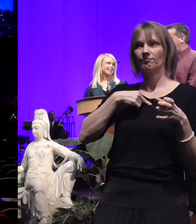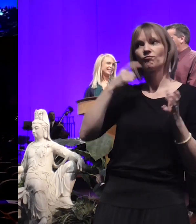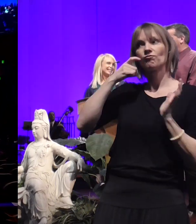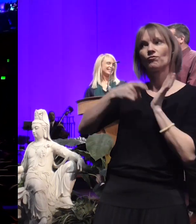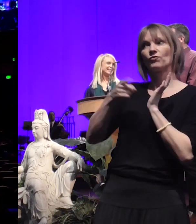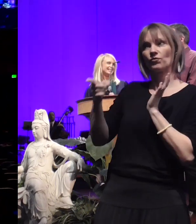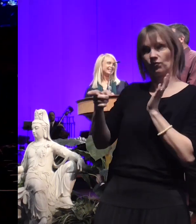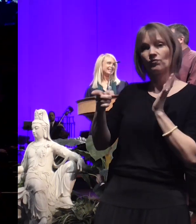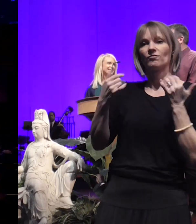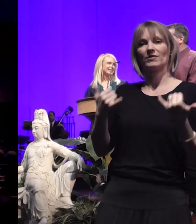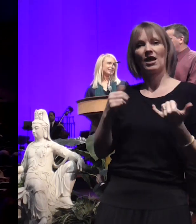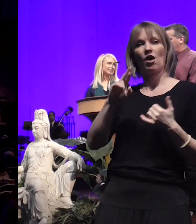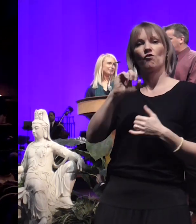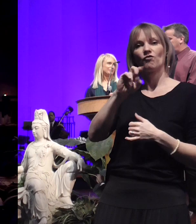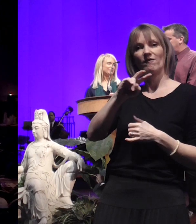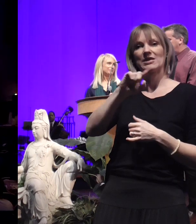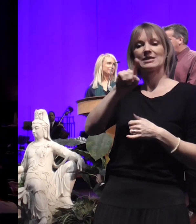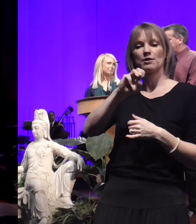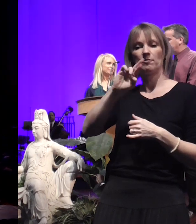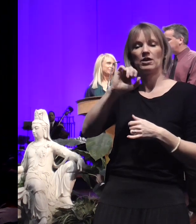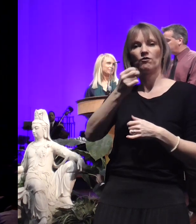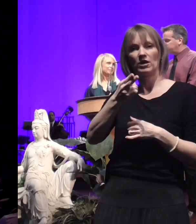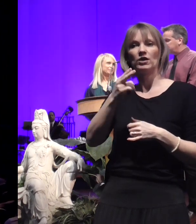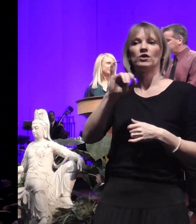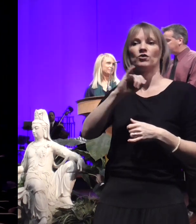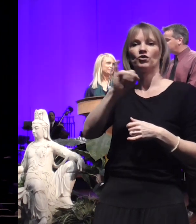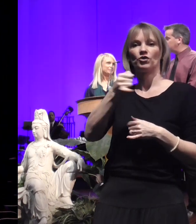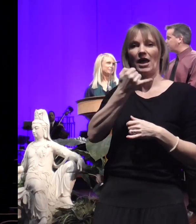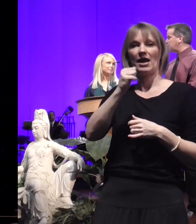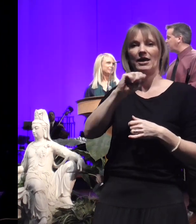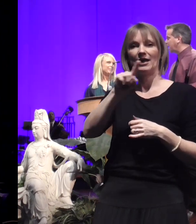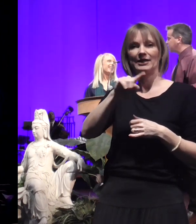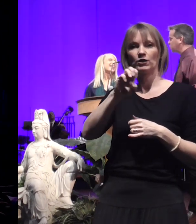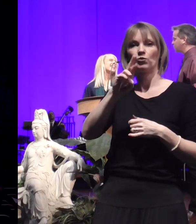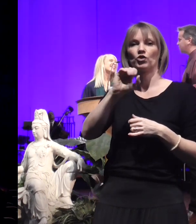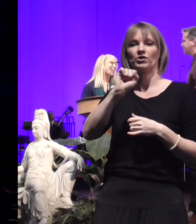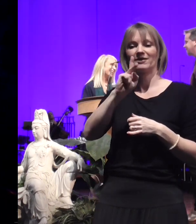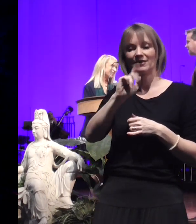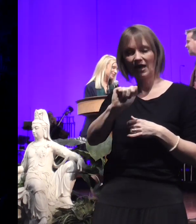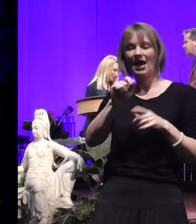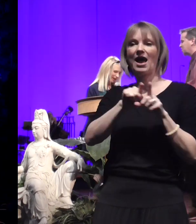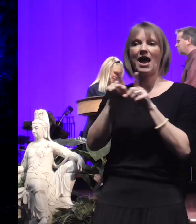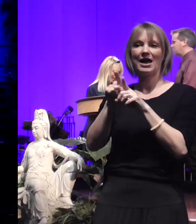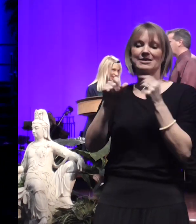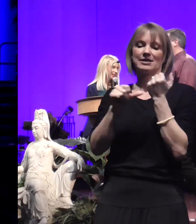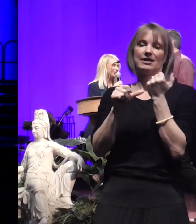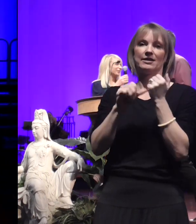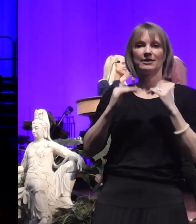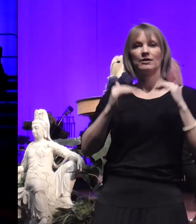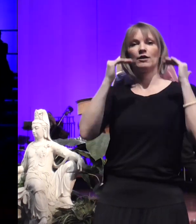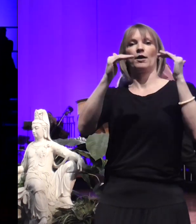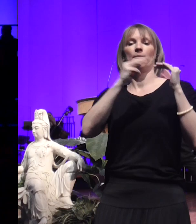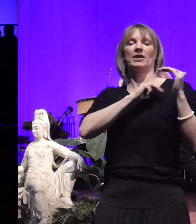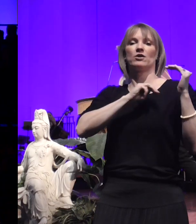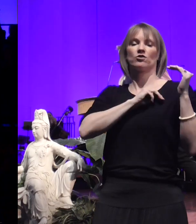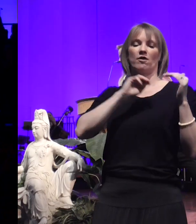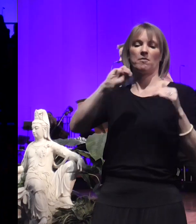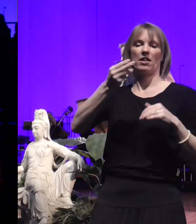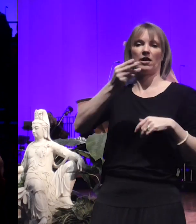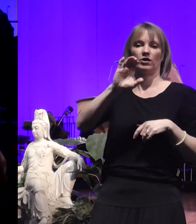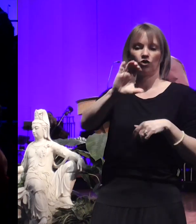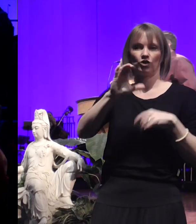you here and now, Reverend Zamira Jezwerska, as an associate minister of Mile High Church. Thank you, John.